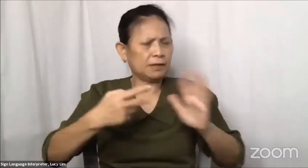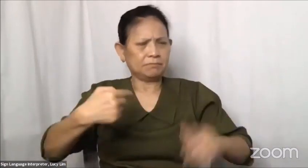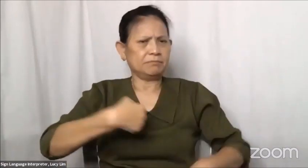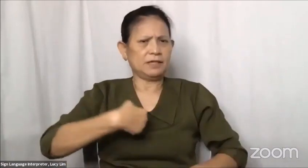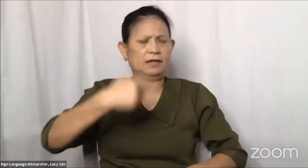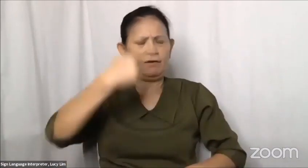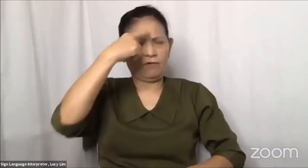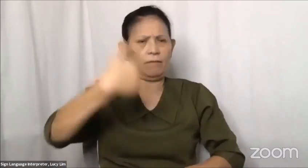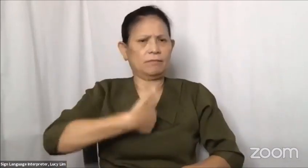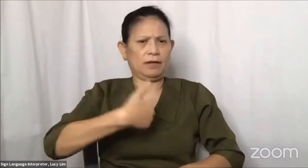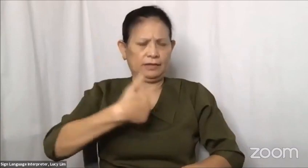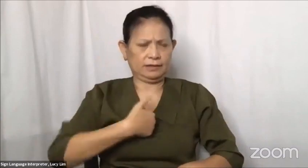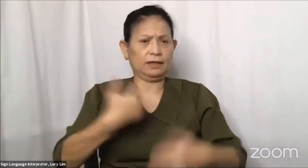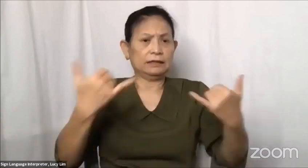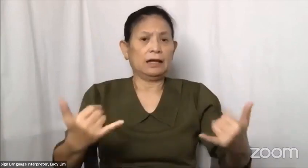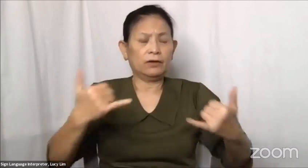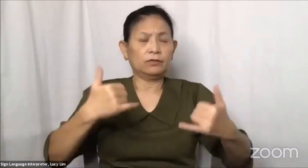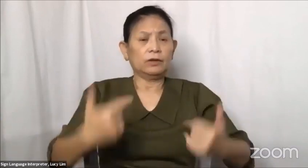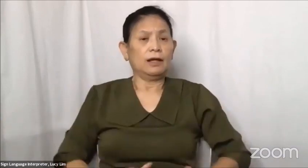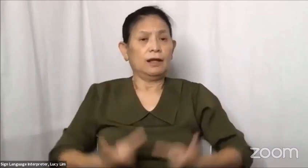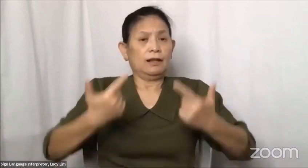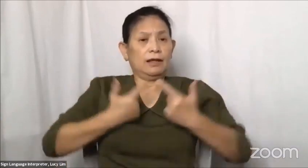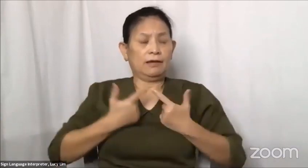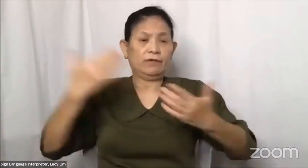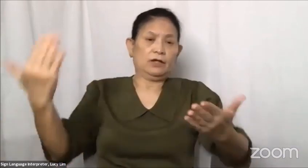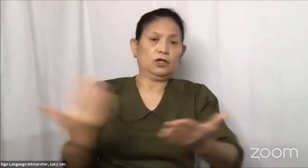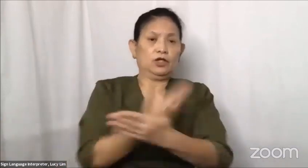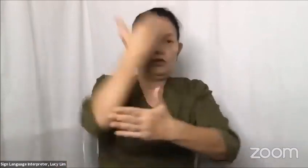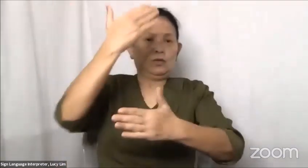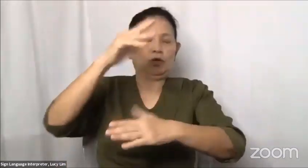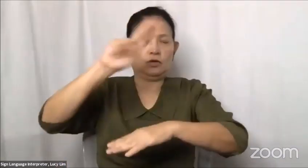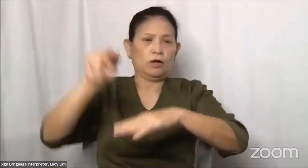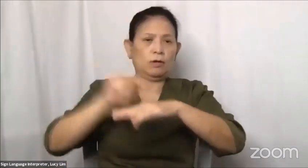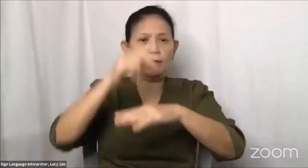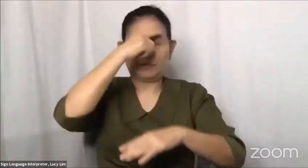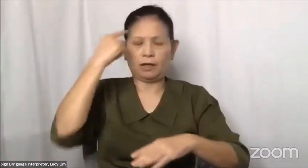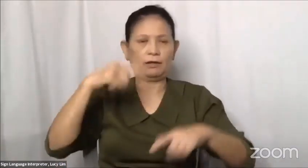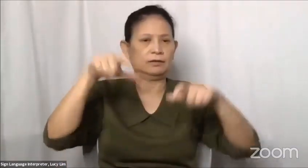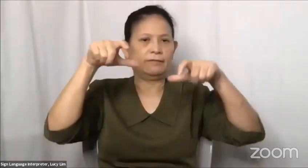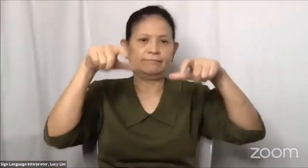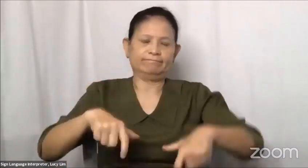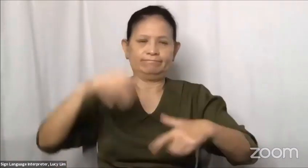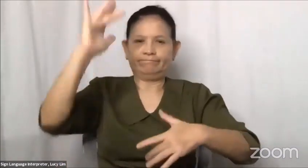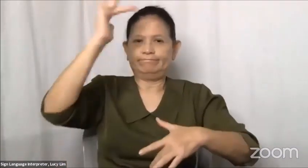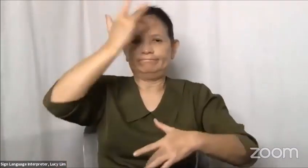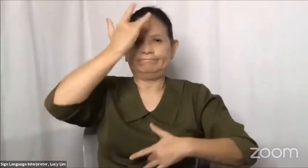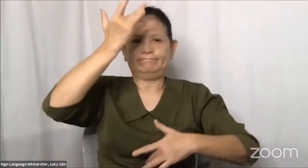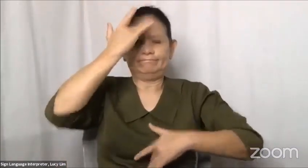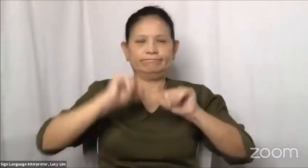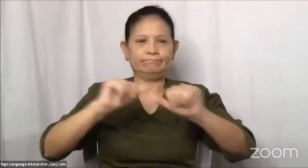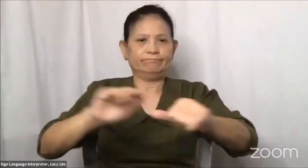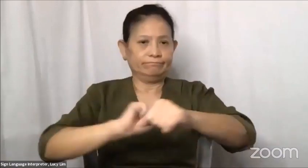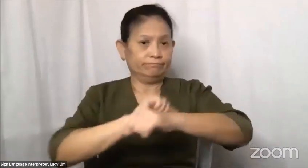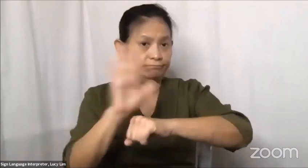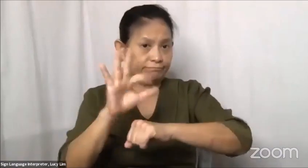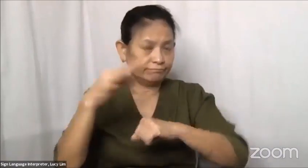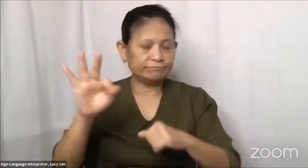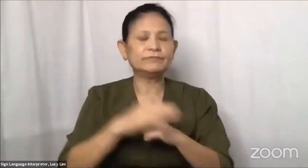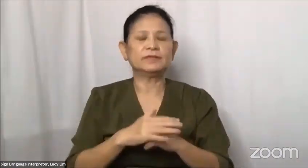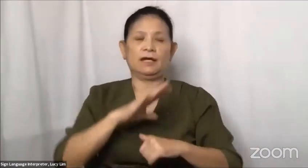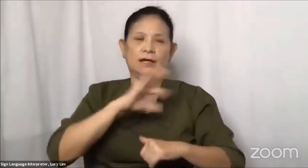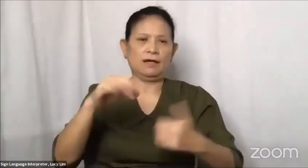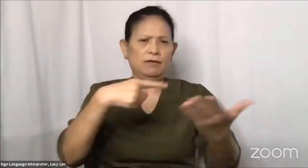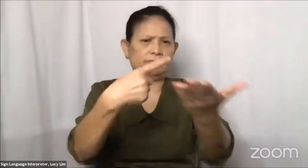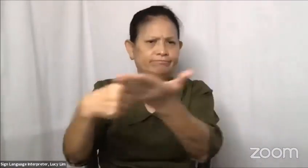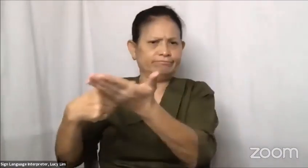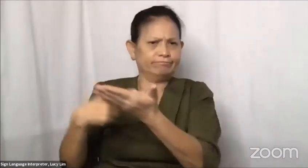living in a new normal and due to this ongoing pandemic. And as today we have discussed from different